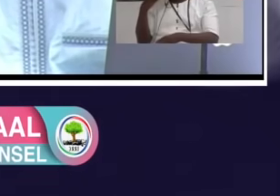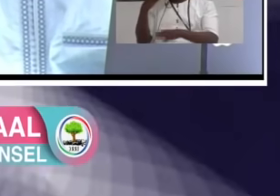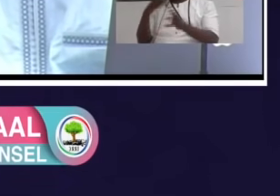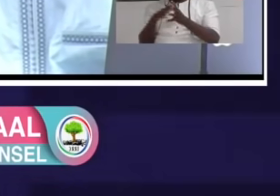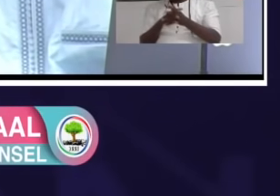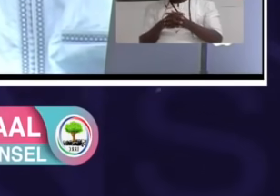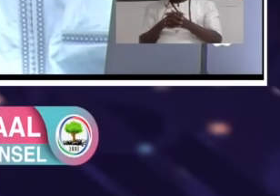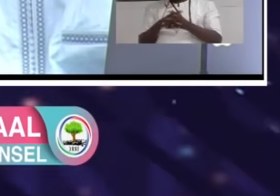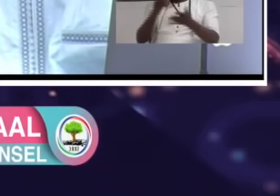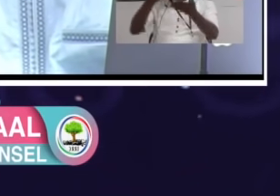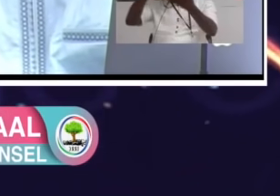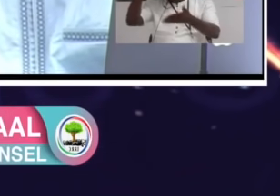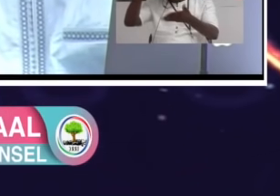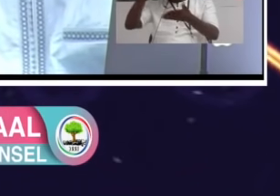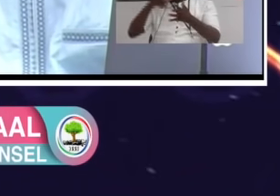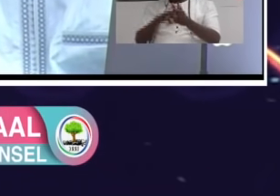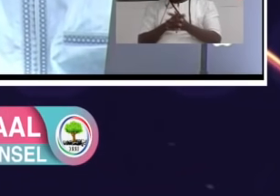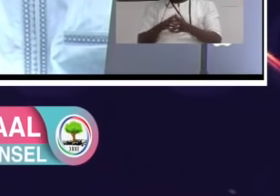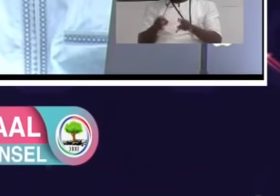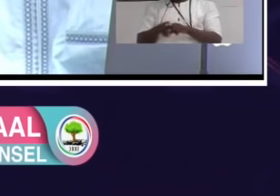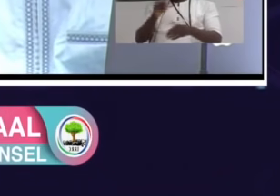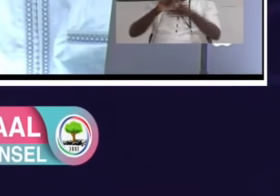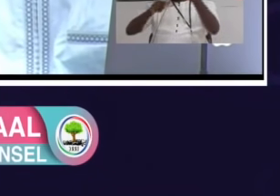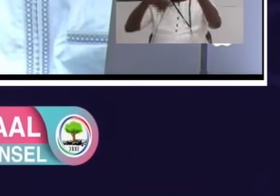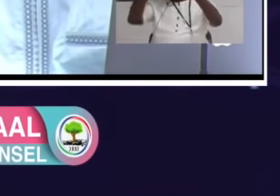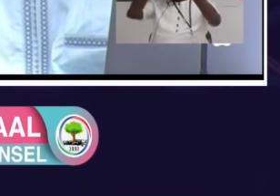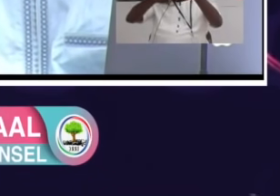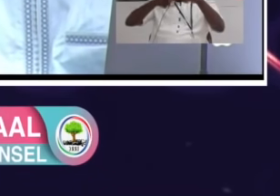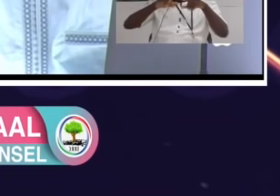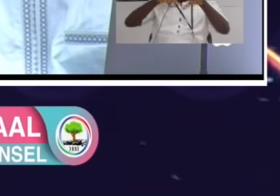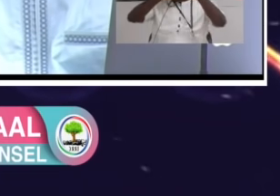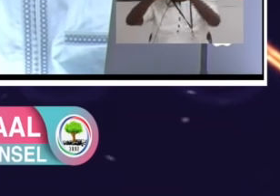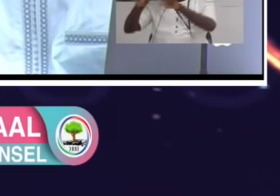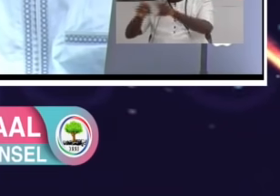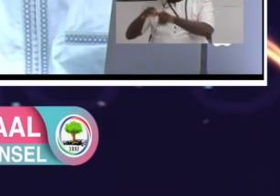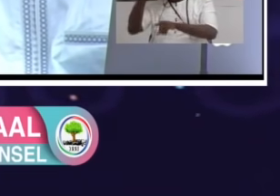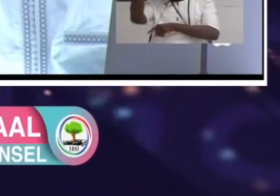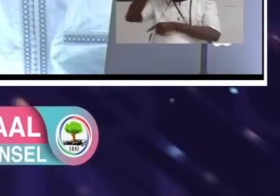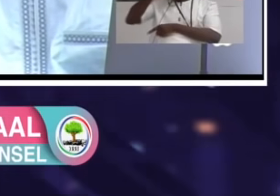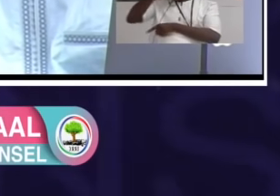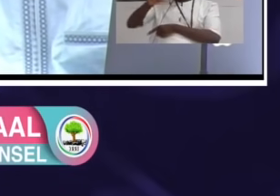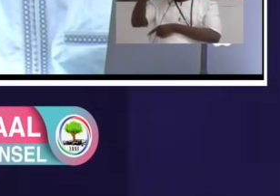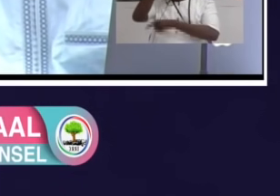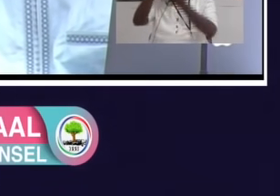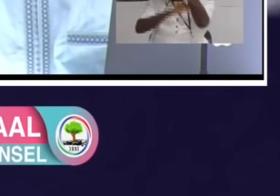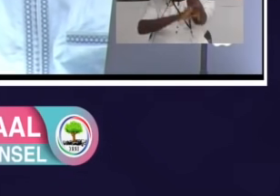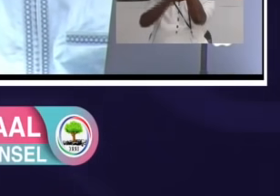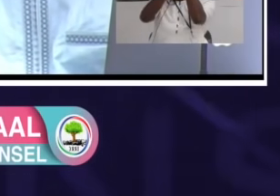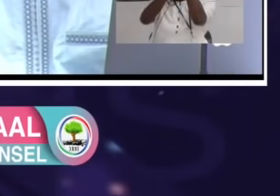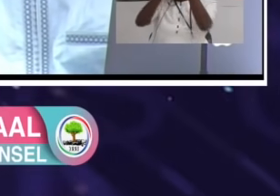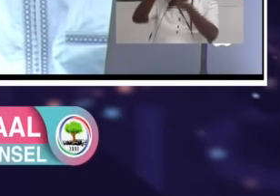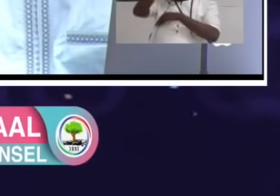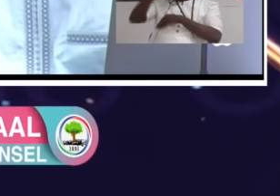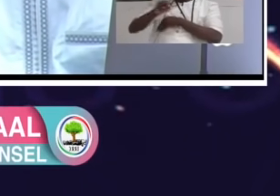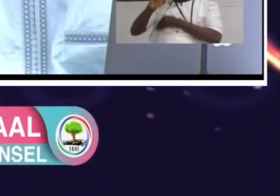Ghanaians. Correct. Correct. In a subsequent operation, 15 other foreign nationals were killed. Ci gannaaw lolu